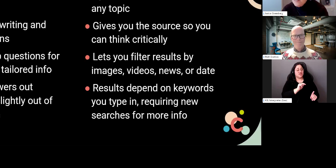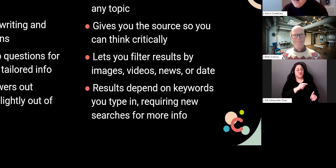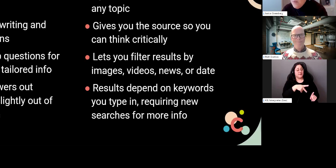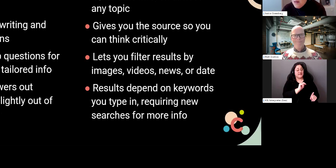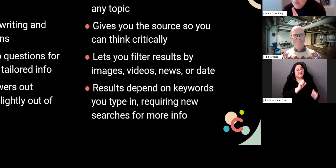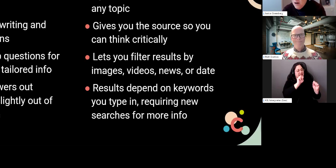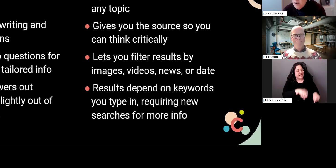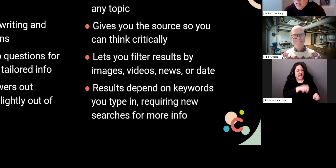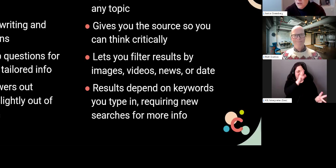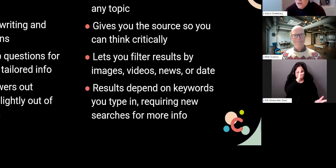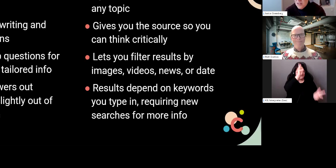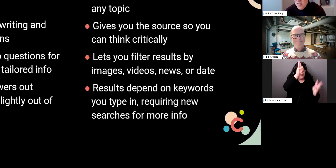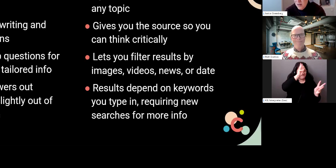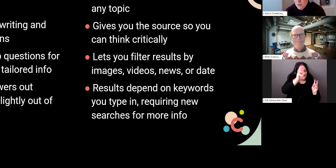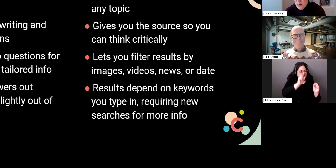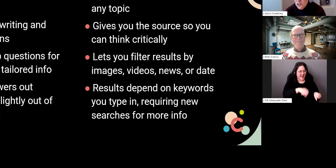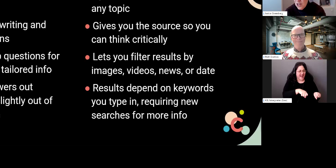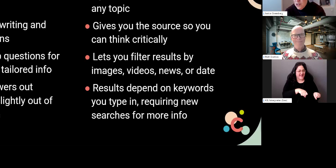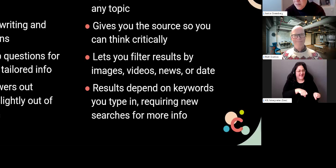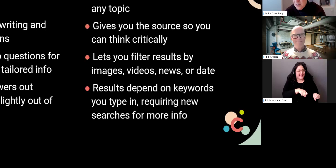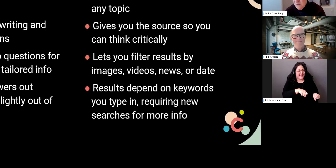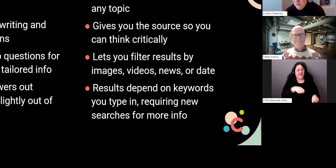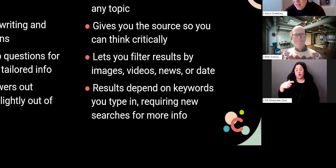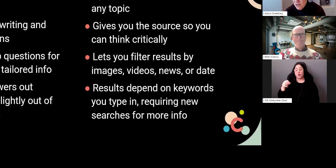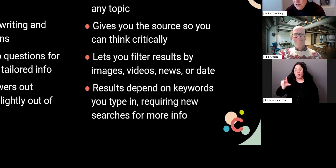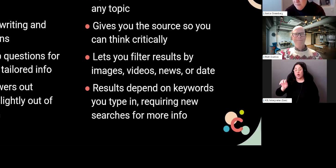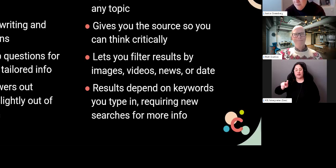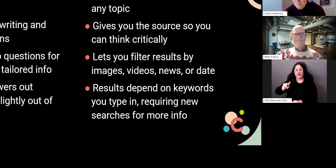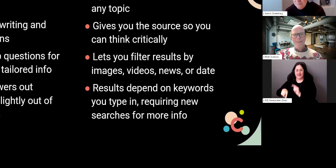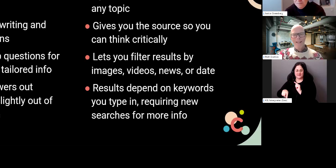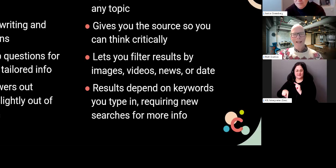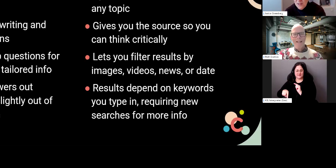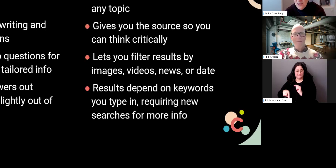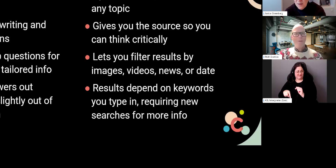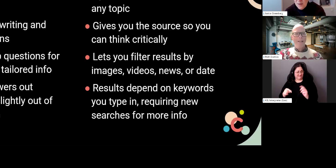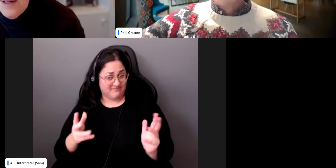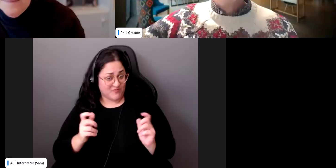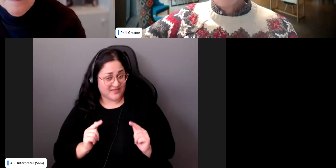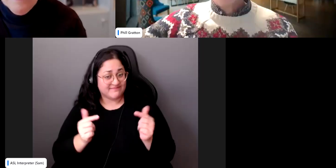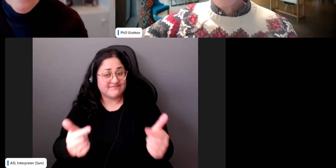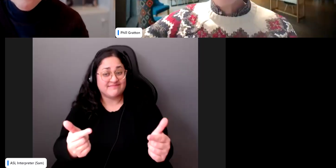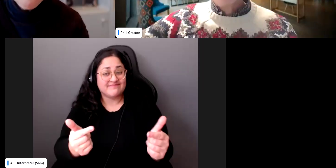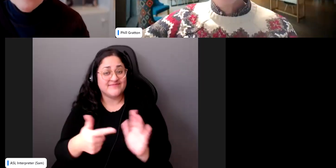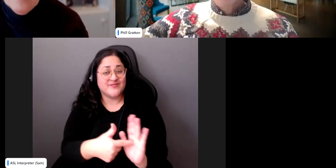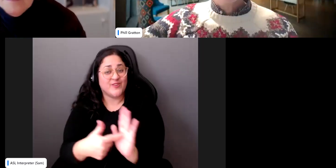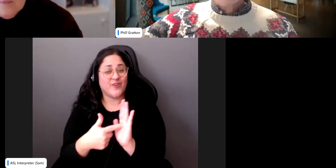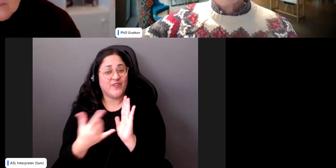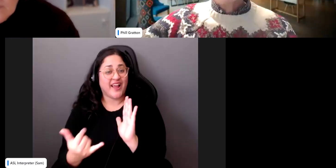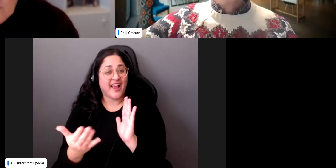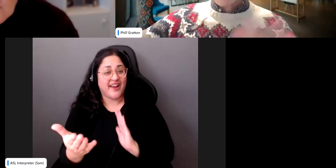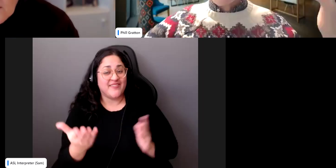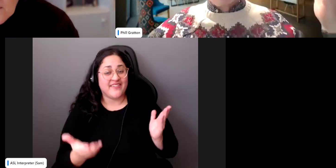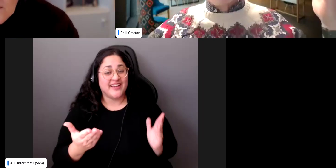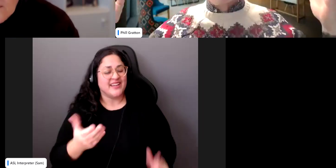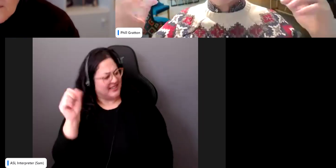that example comparing a Google site with a ChatGPT answer? Yes, absolutely. Thanks, Janice. So